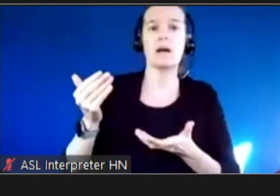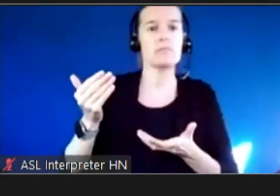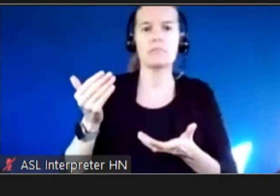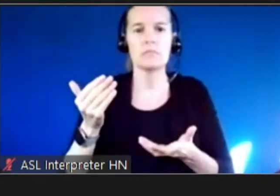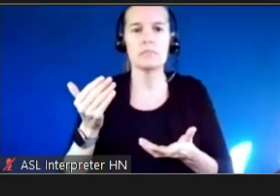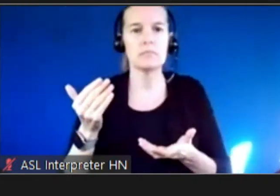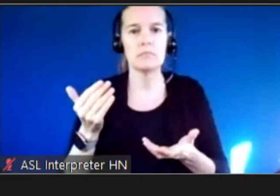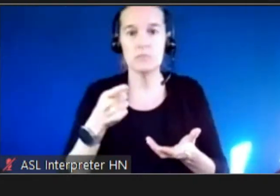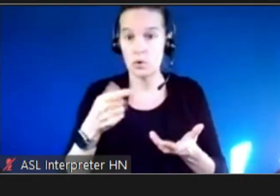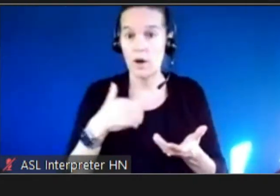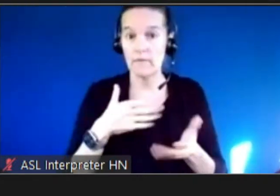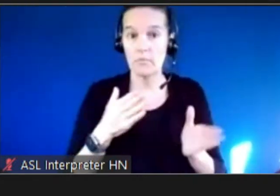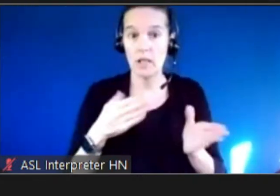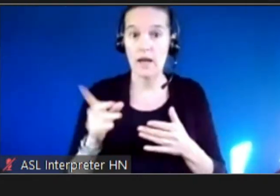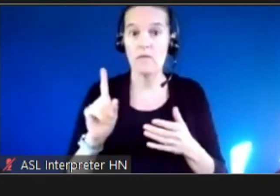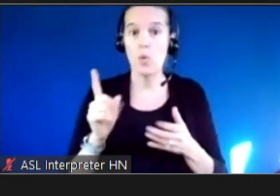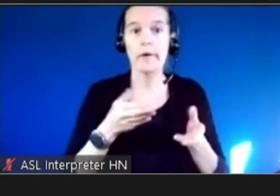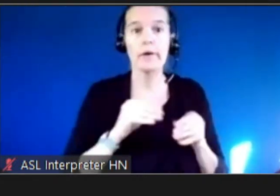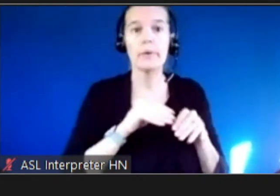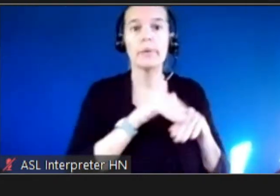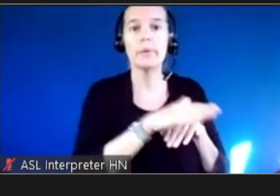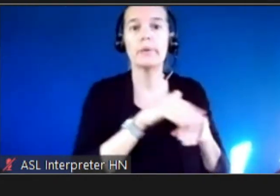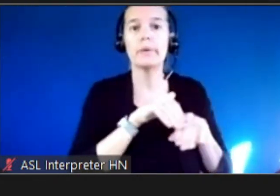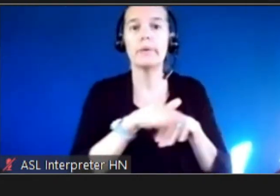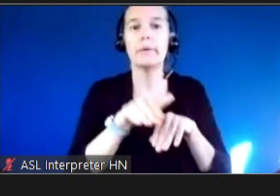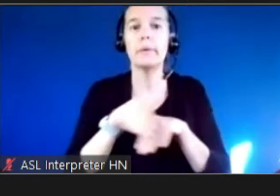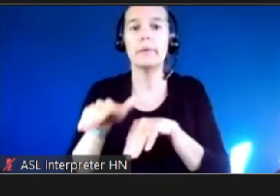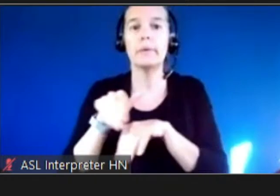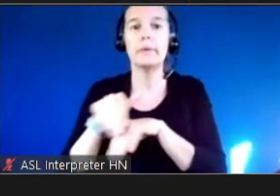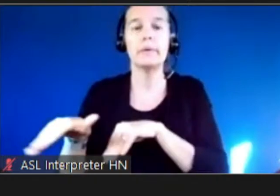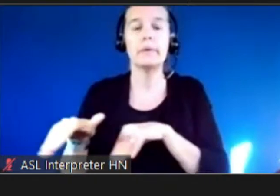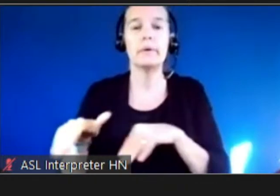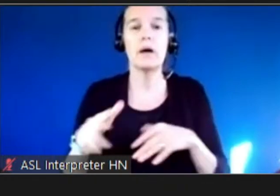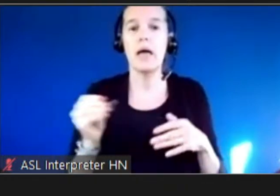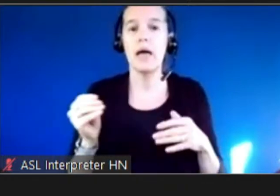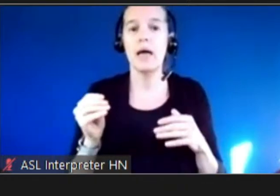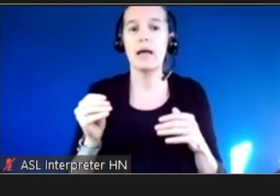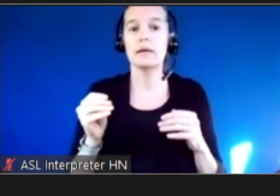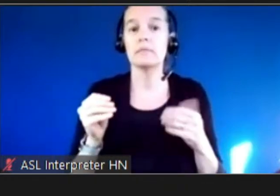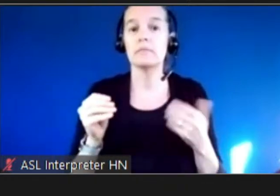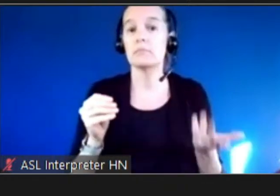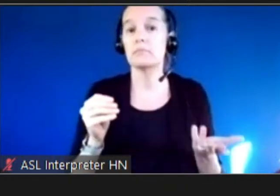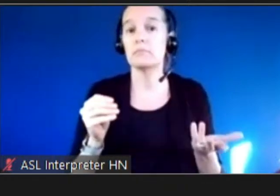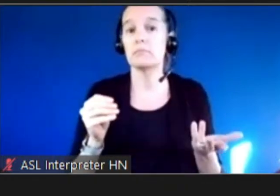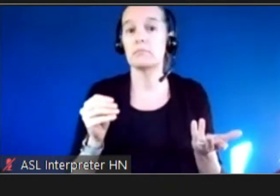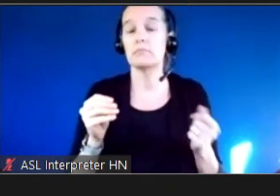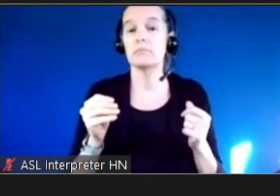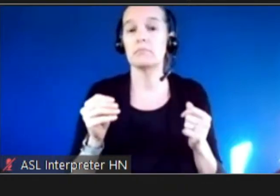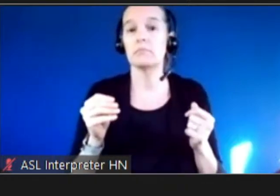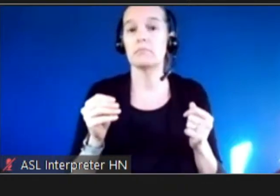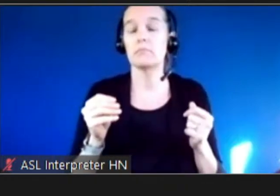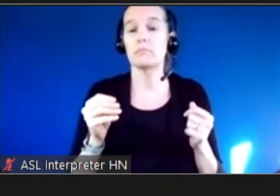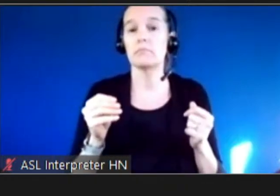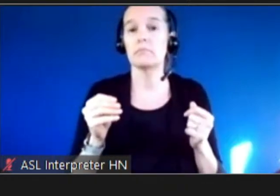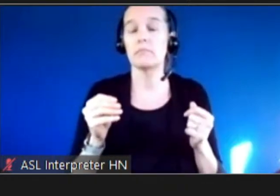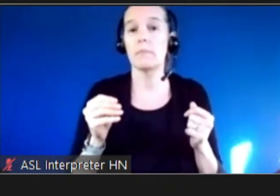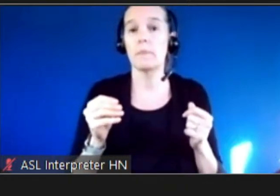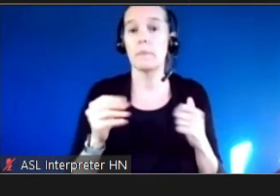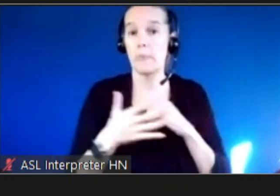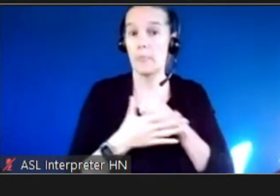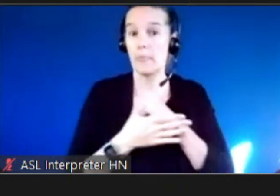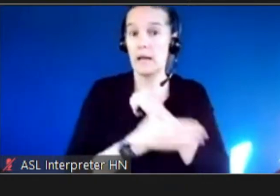or how they will be distributed? And would the county be able to provide comparable information about that